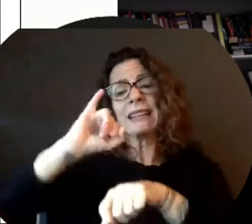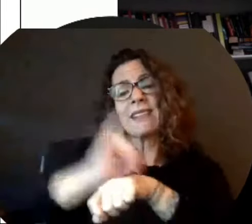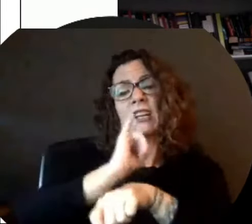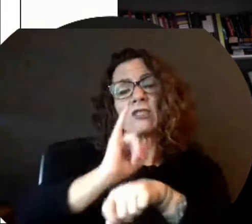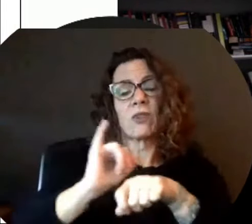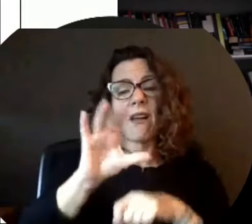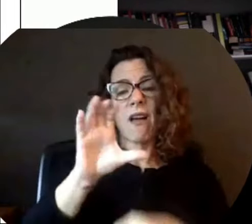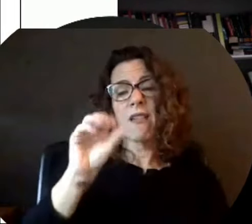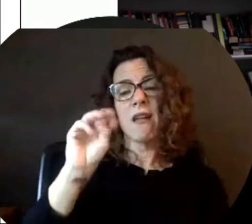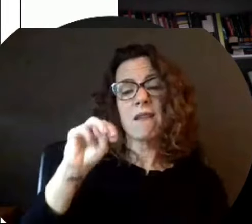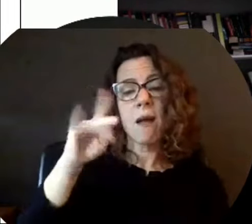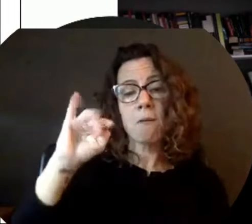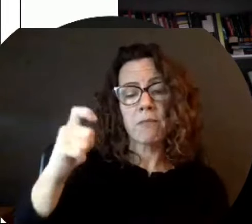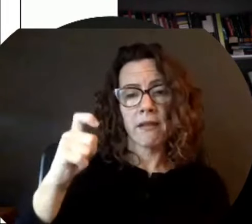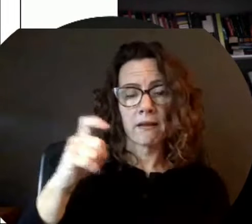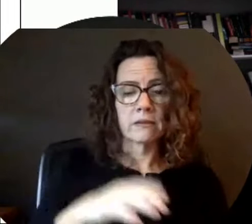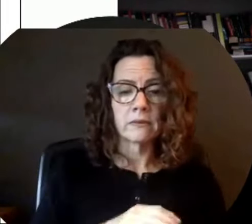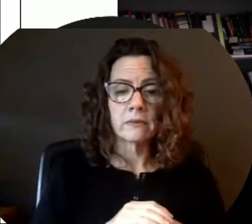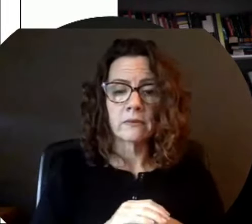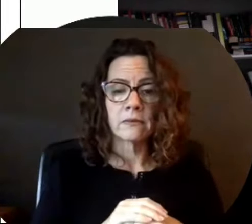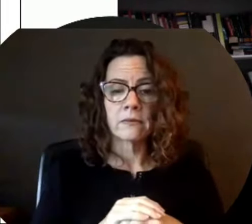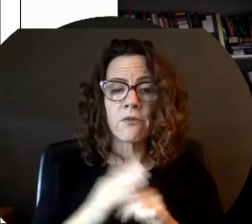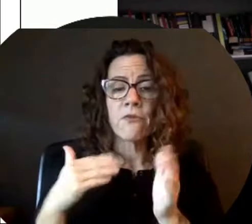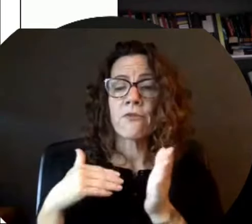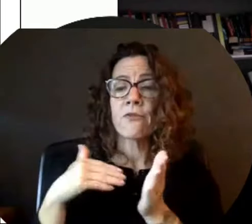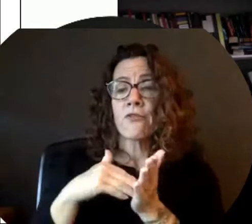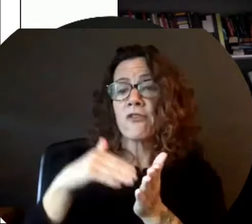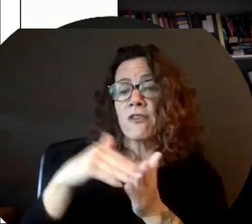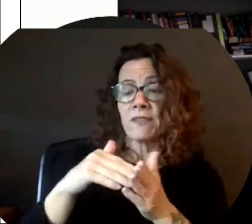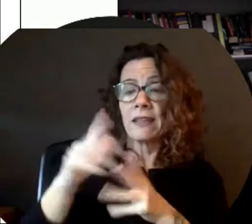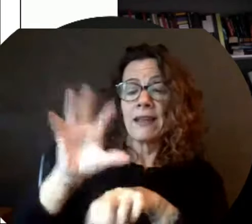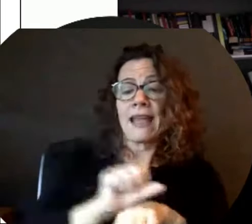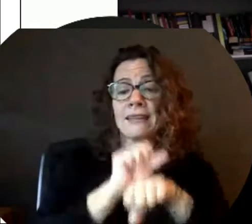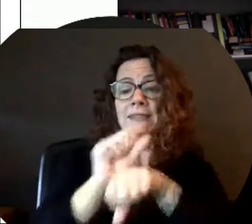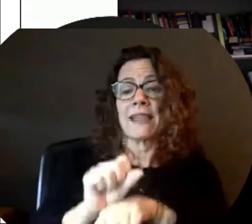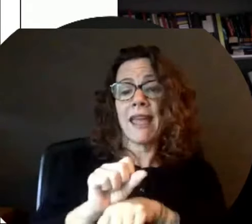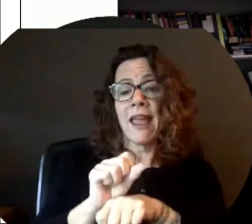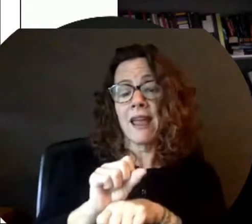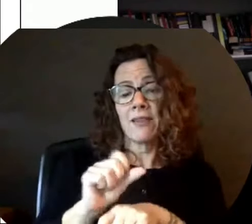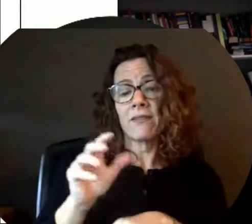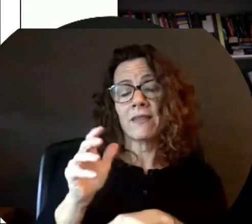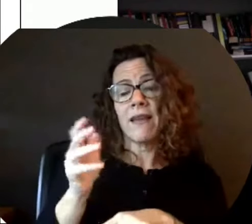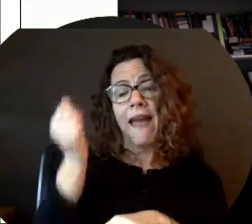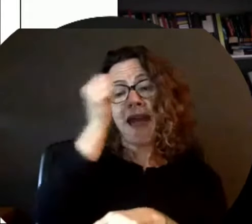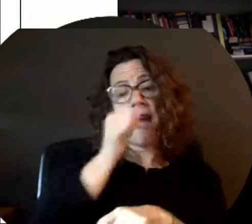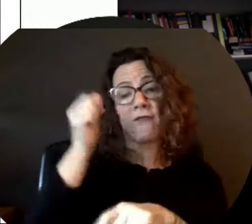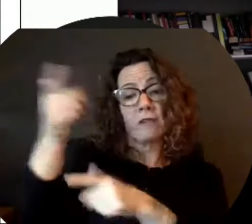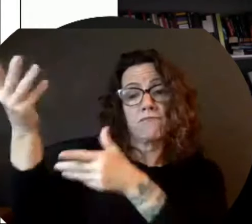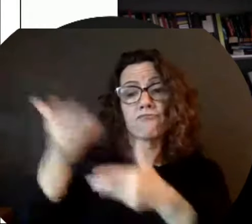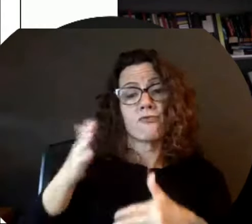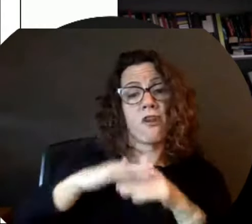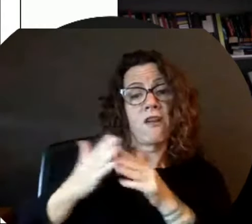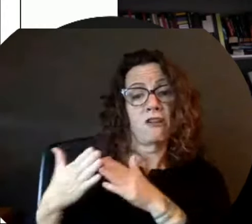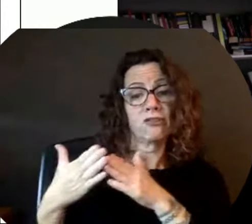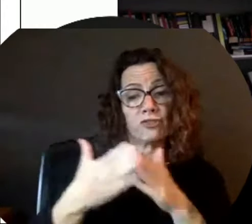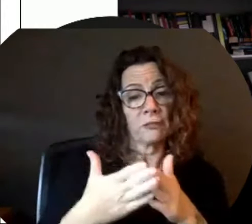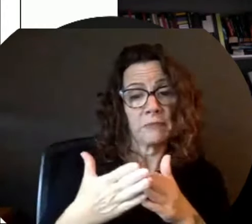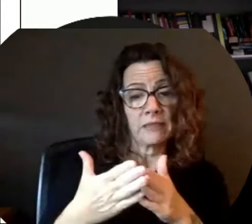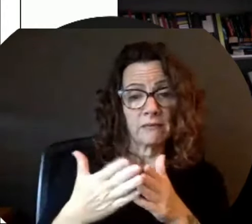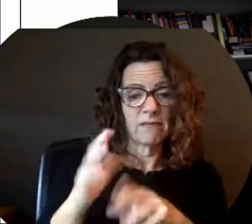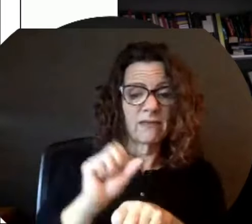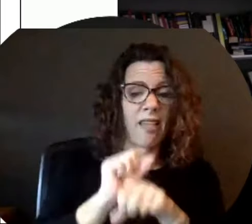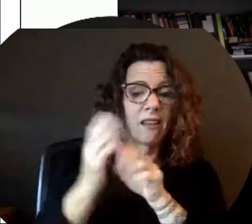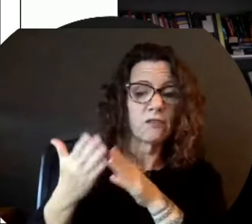Africans who were brought onto slave ships imagined that they were going to be cannibalized. And I think, you know, so I think about